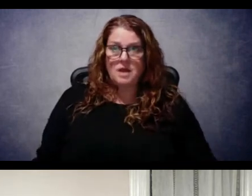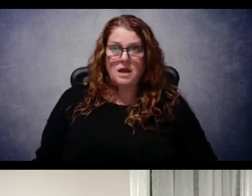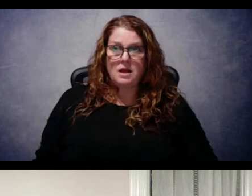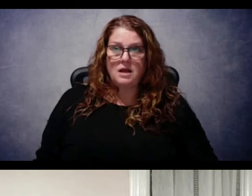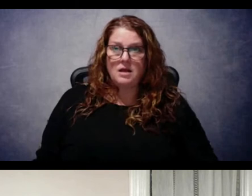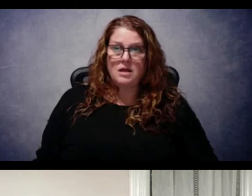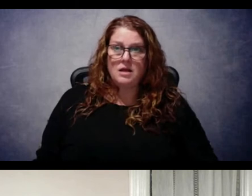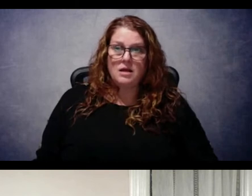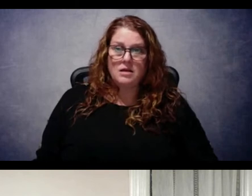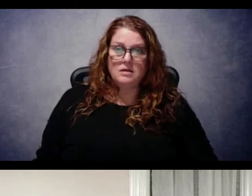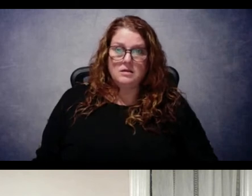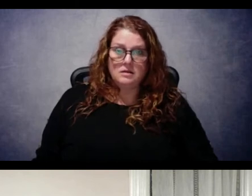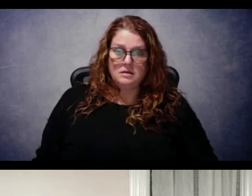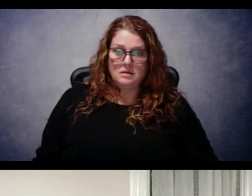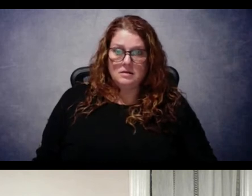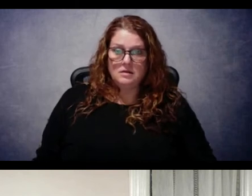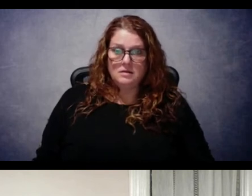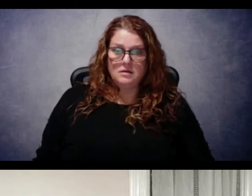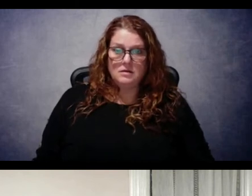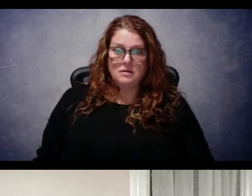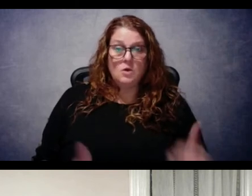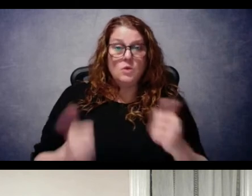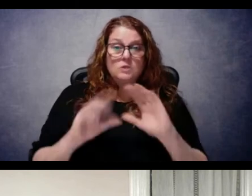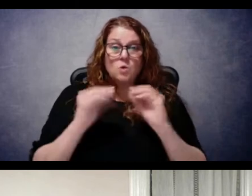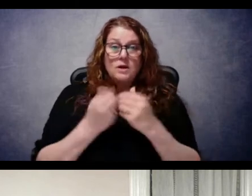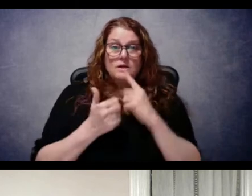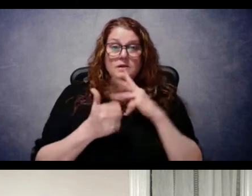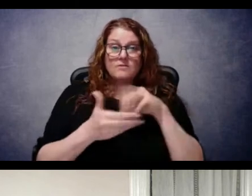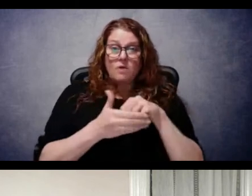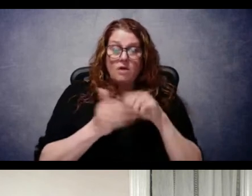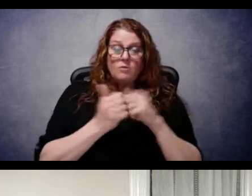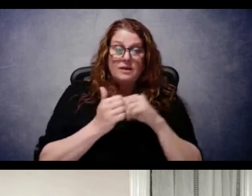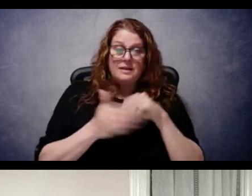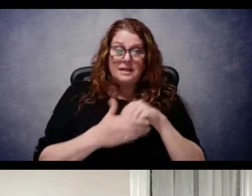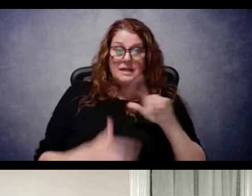Which organizations do you recommend getting involved with in LA?